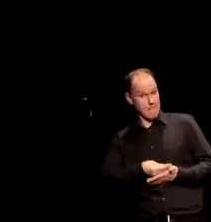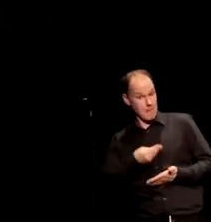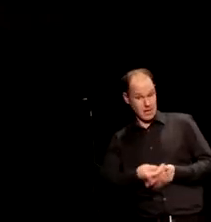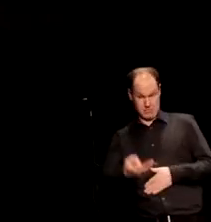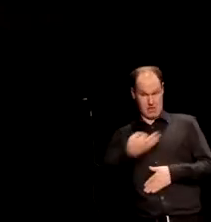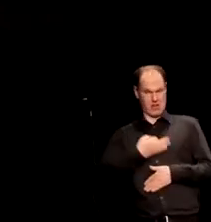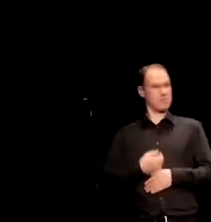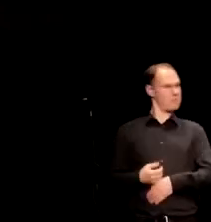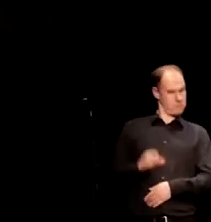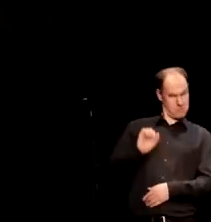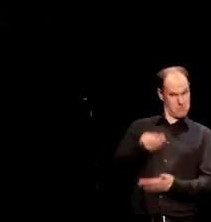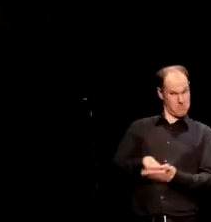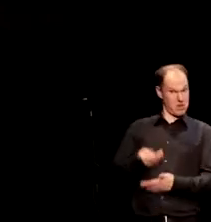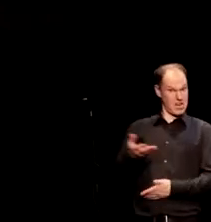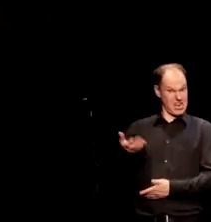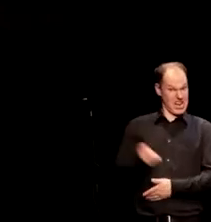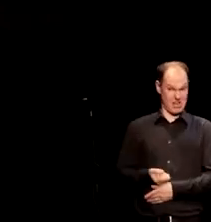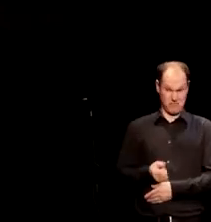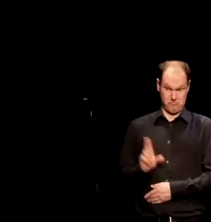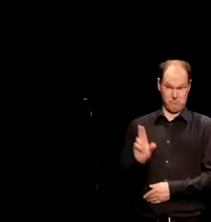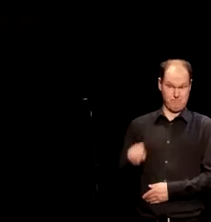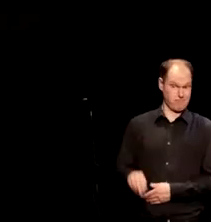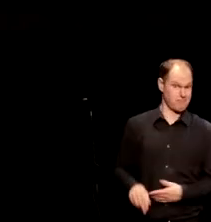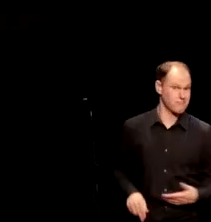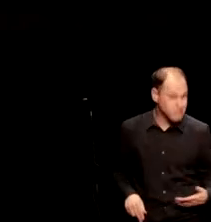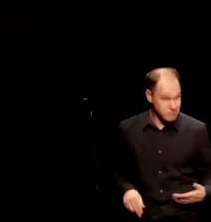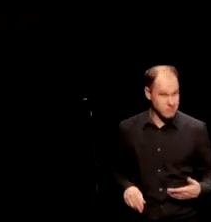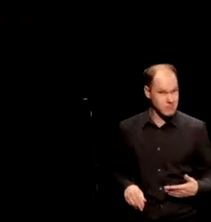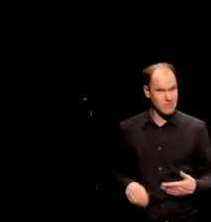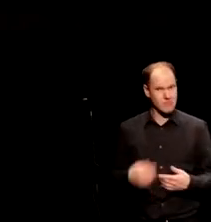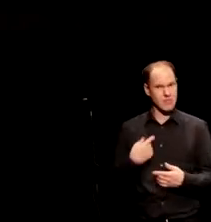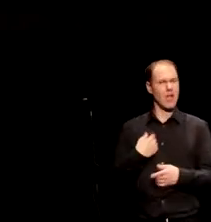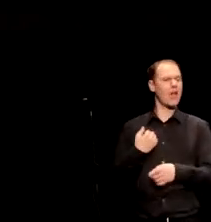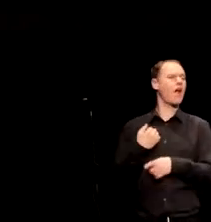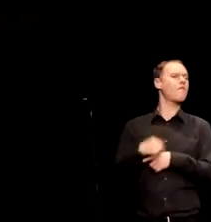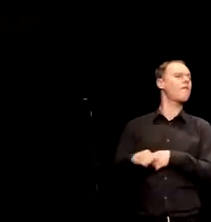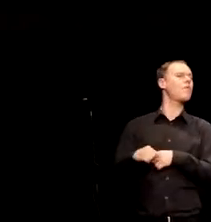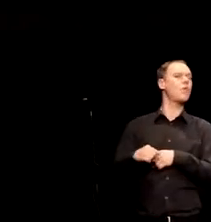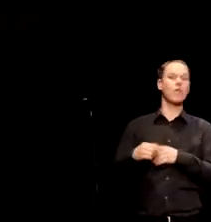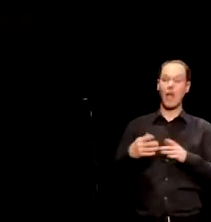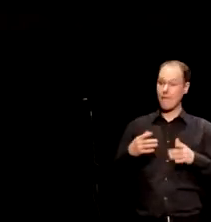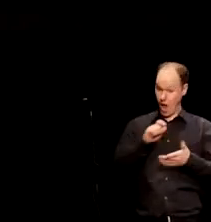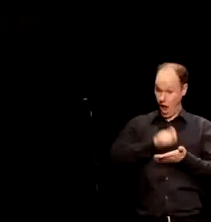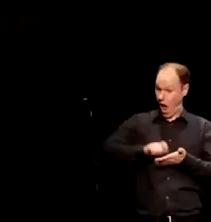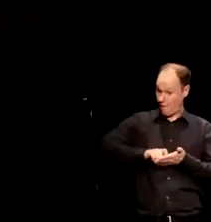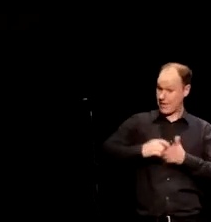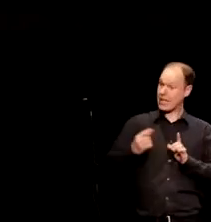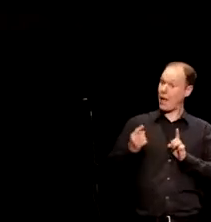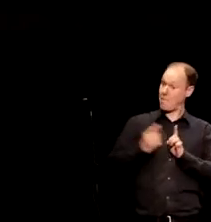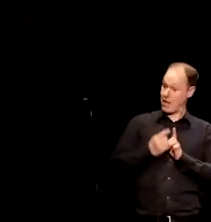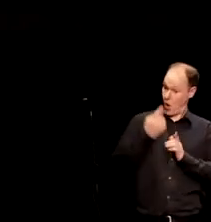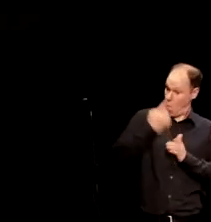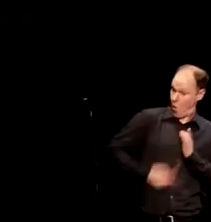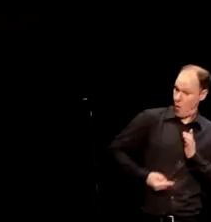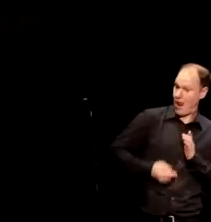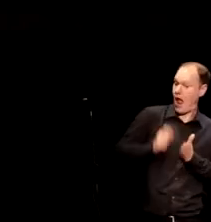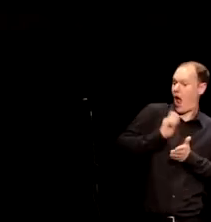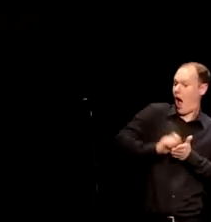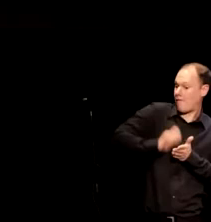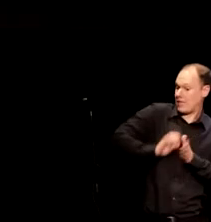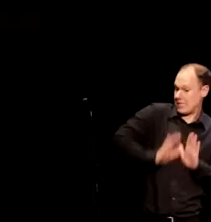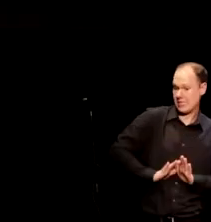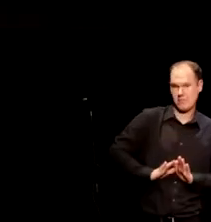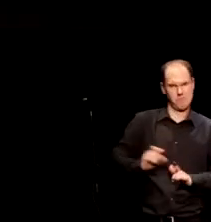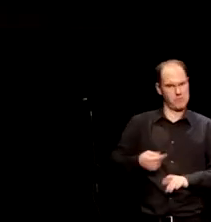if I'd take a penny of his. And he wanted to know why I refused to see him away from the office. But I told him I was ashamed